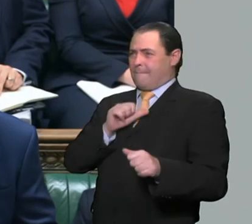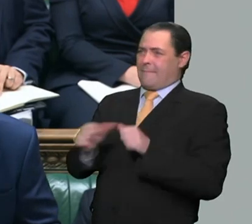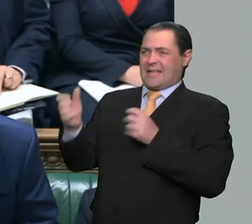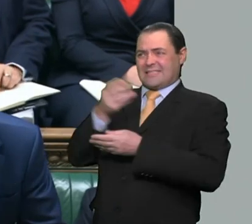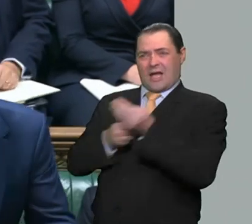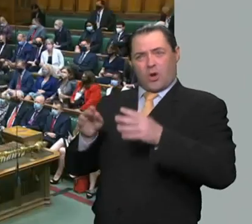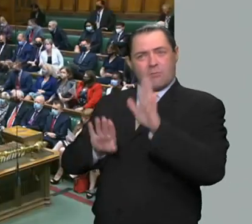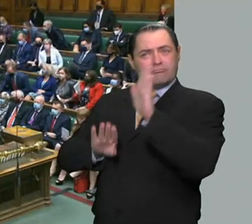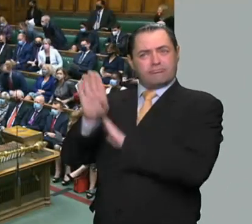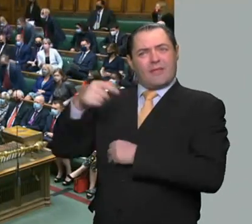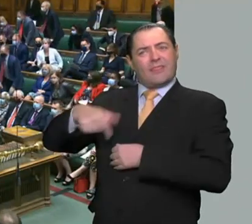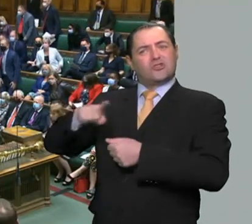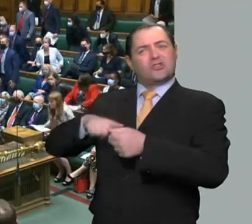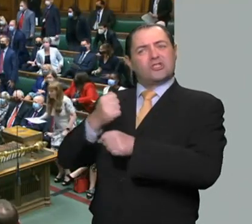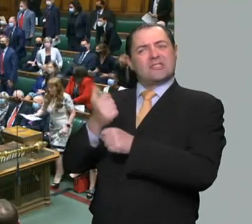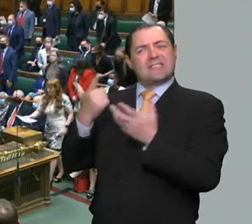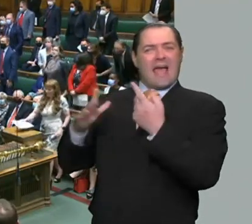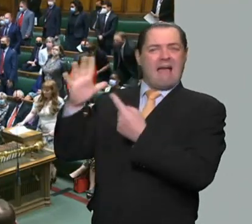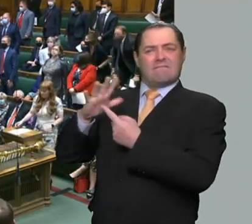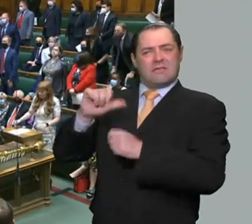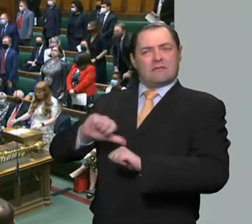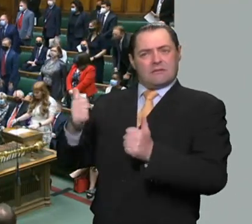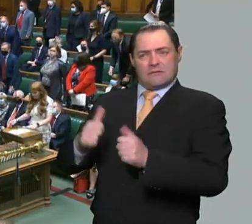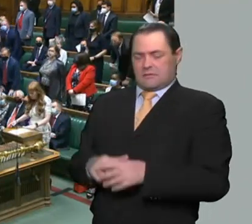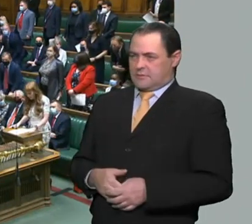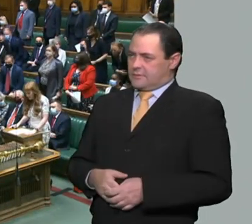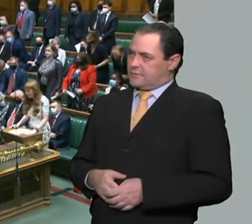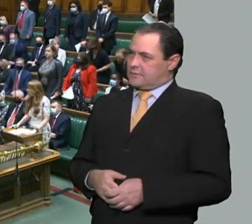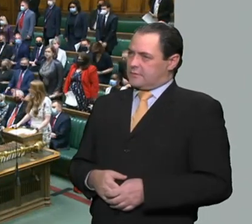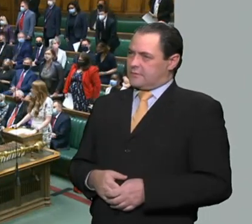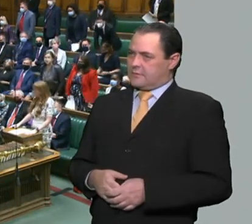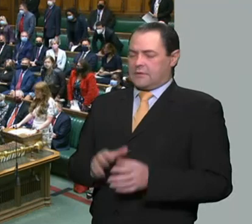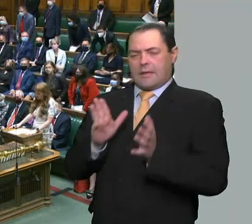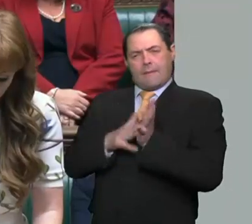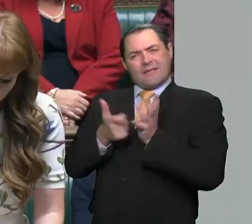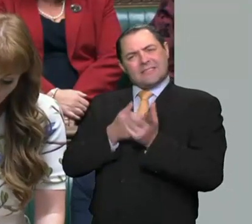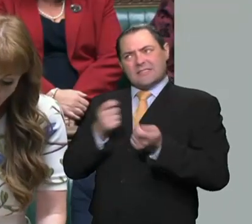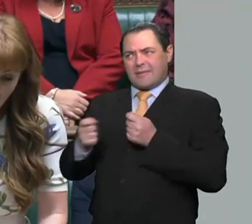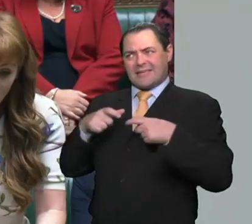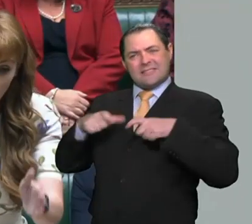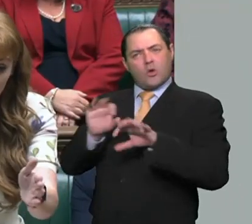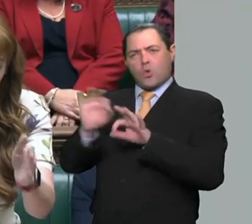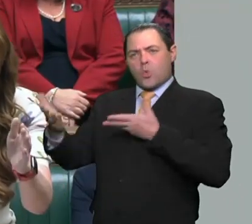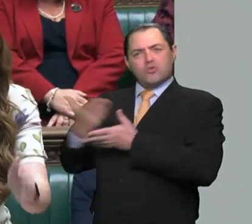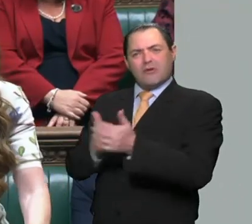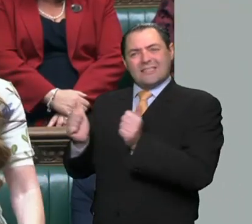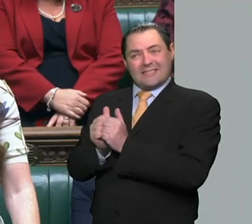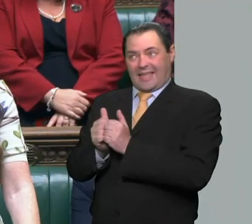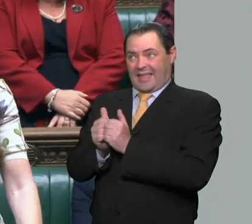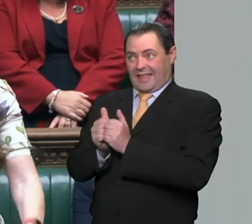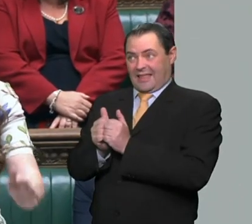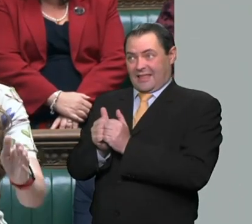in the G7 this year. Angela Rayner. Oh, Mr. Speaker, still no trade deal. And those were the